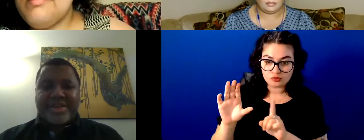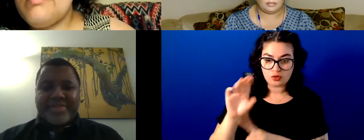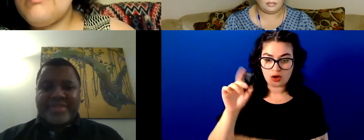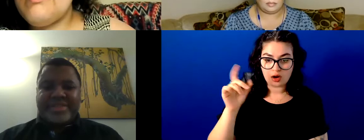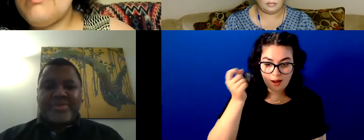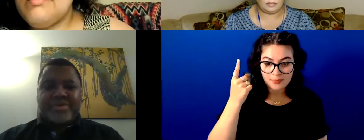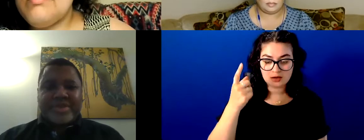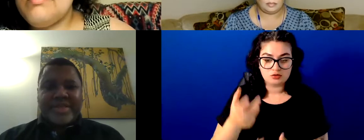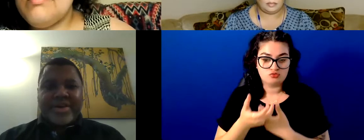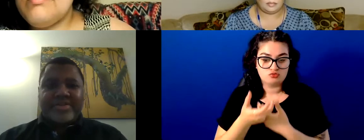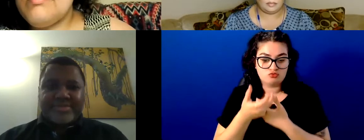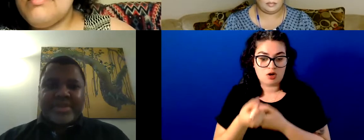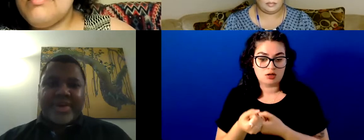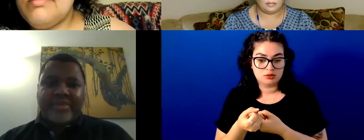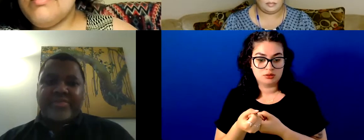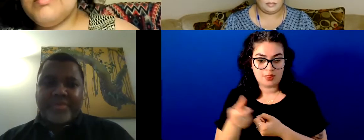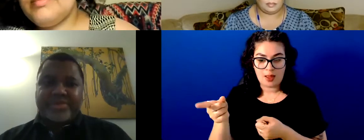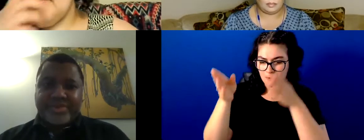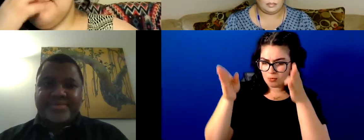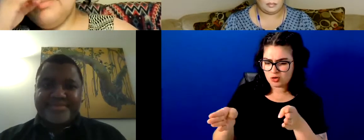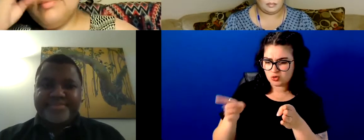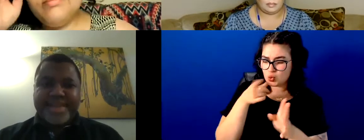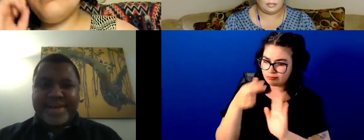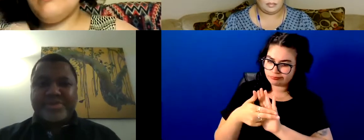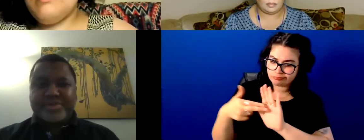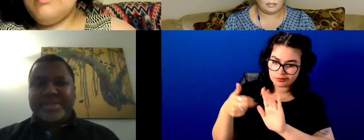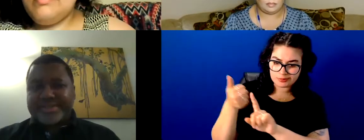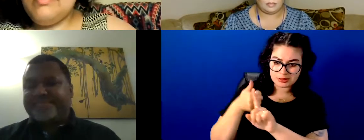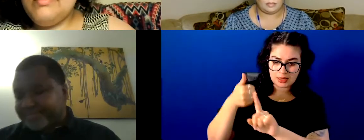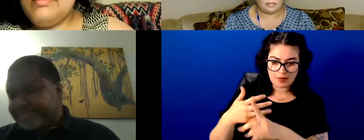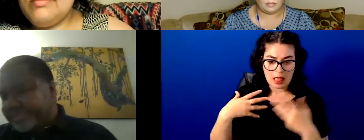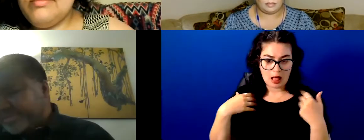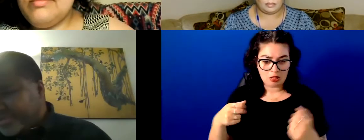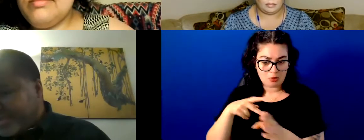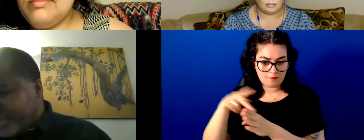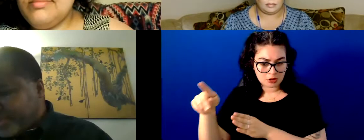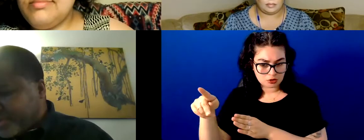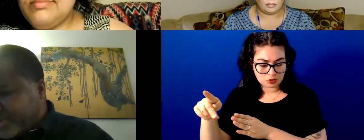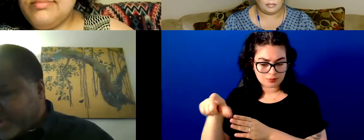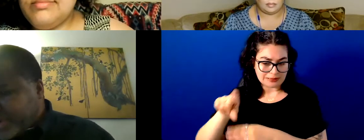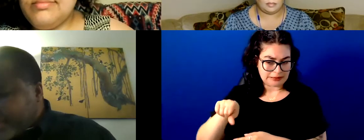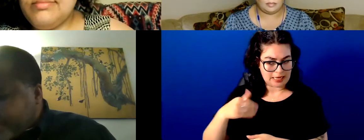of this person that calls himself a health professional. Absolutely.